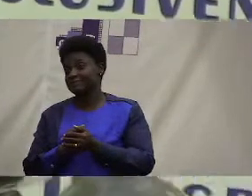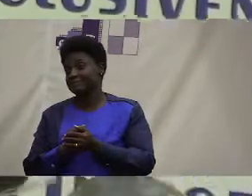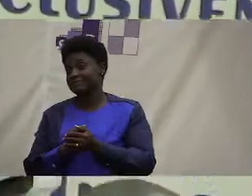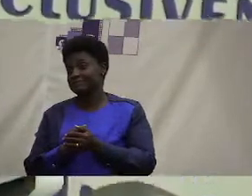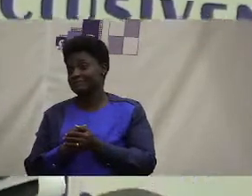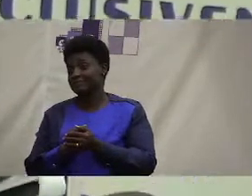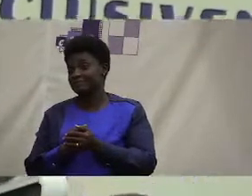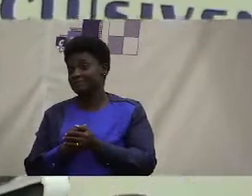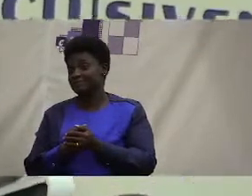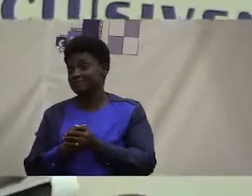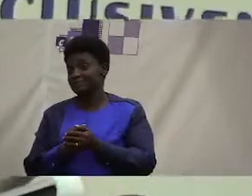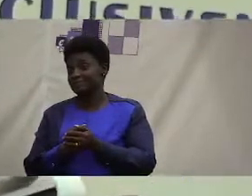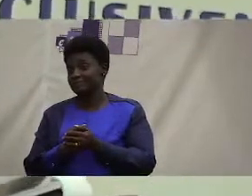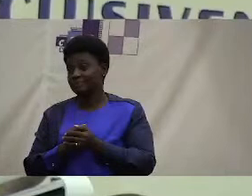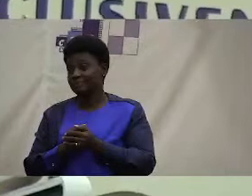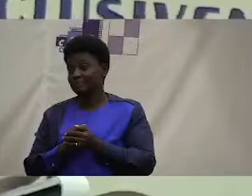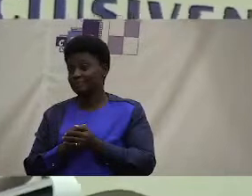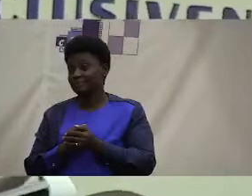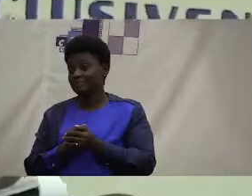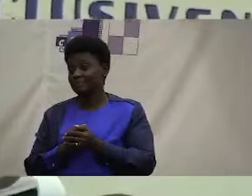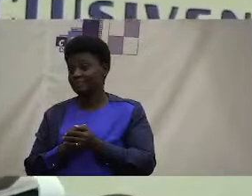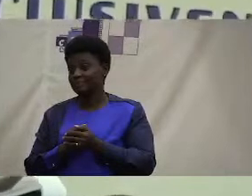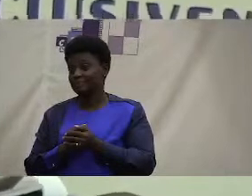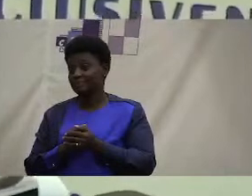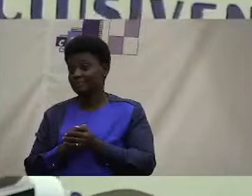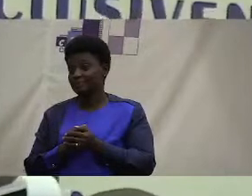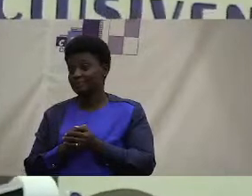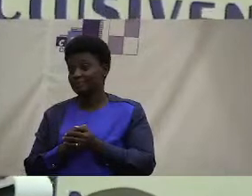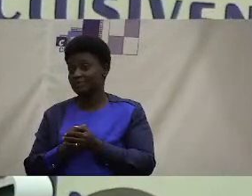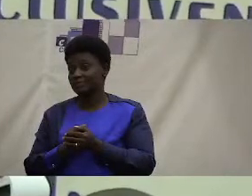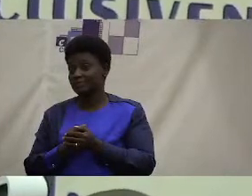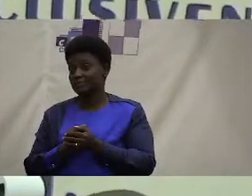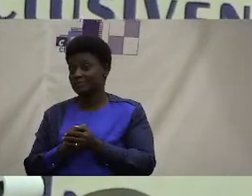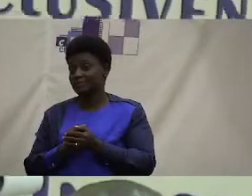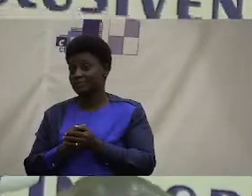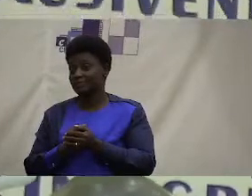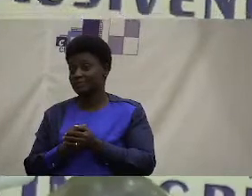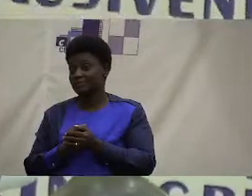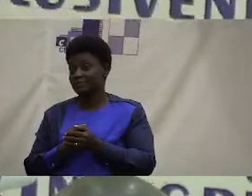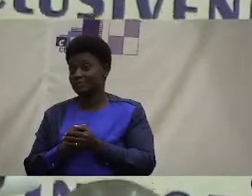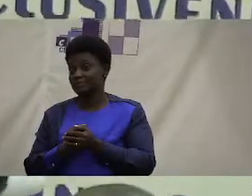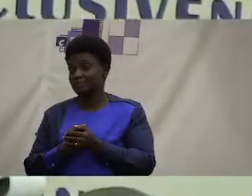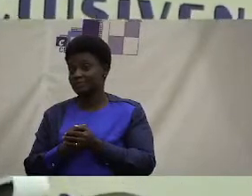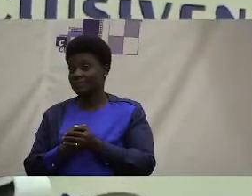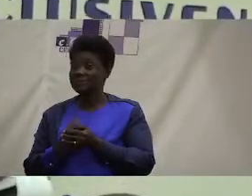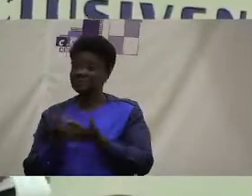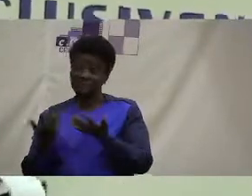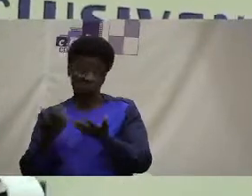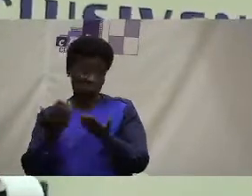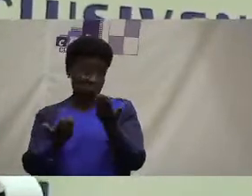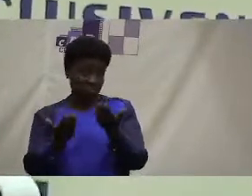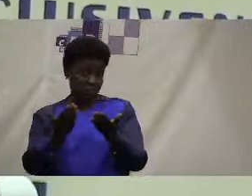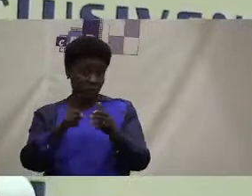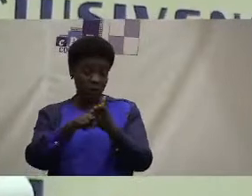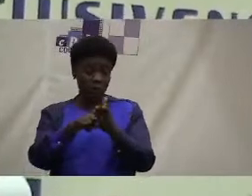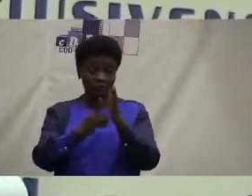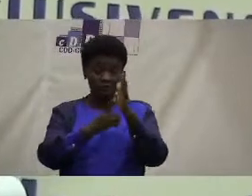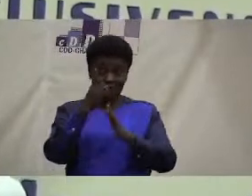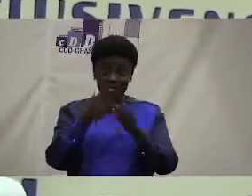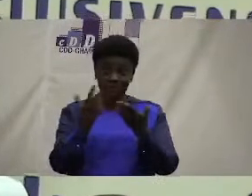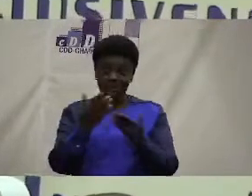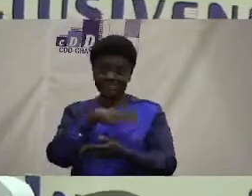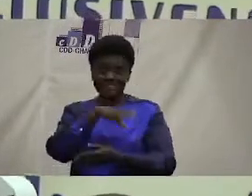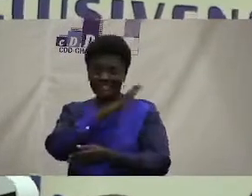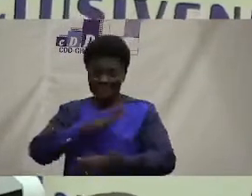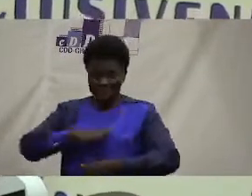urge them on. I like the topic also, the evolution of civic space in